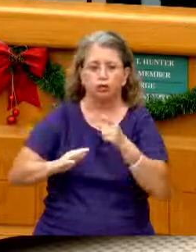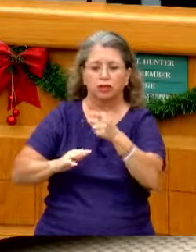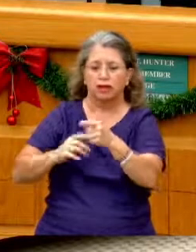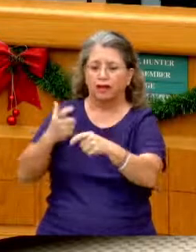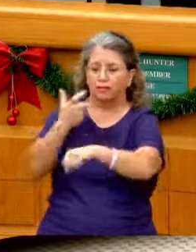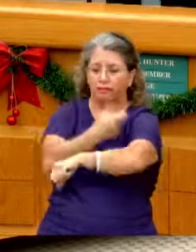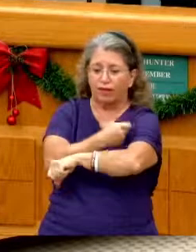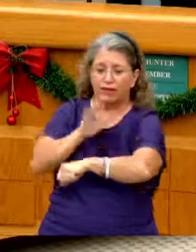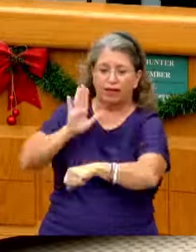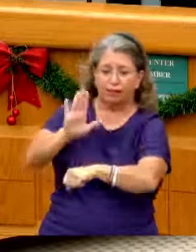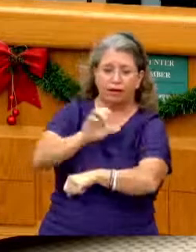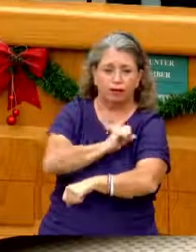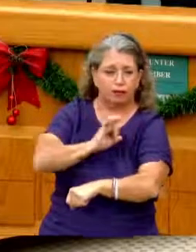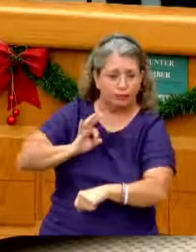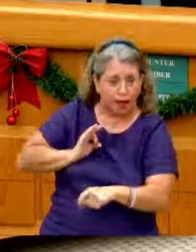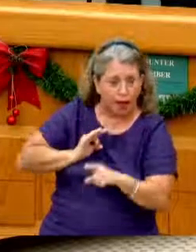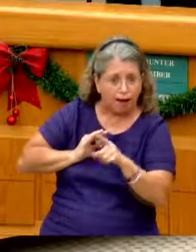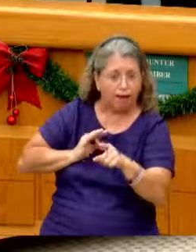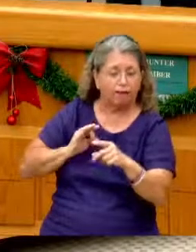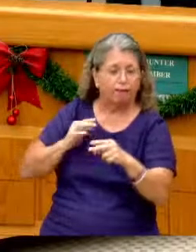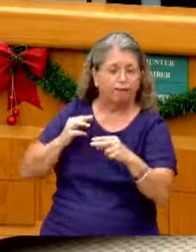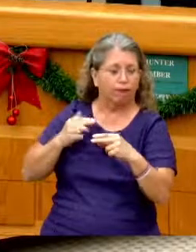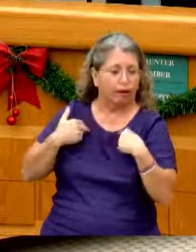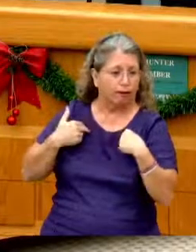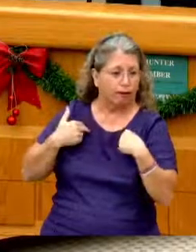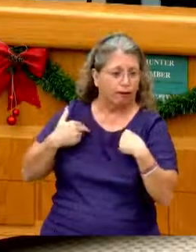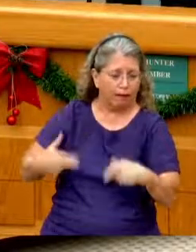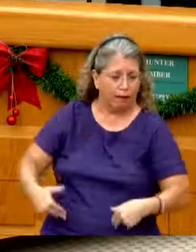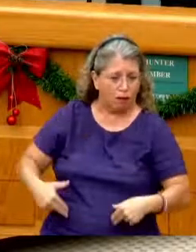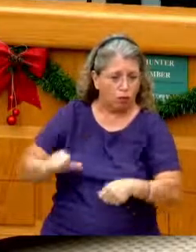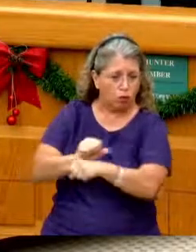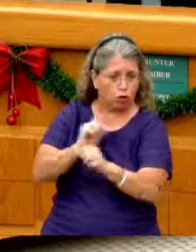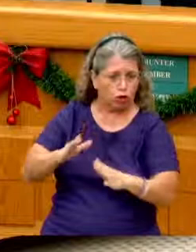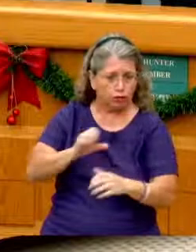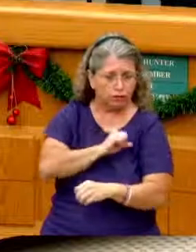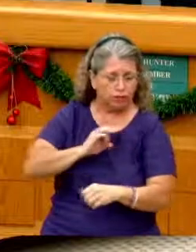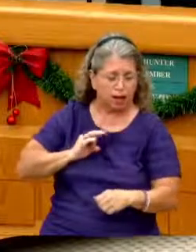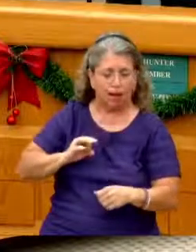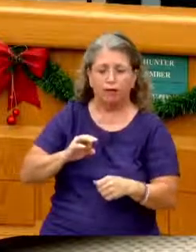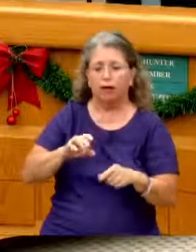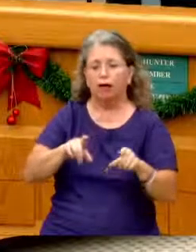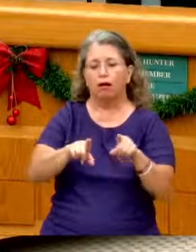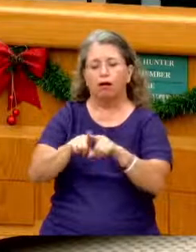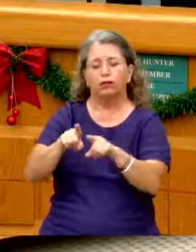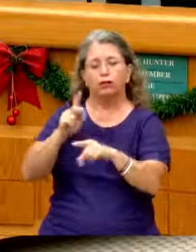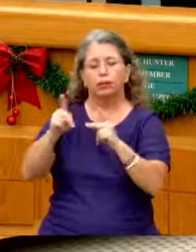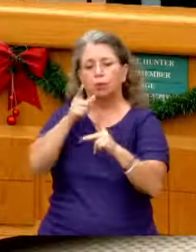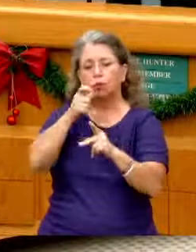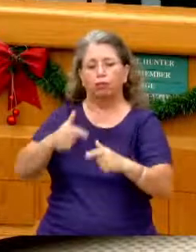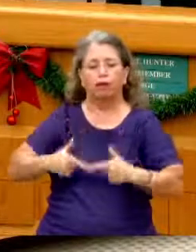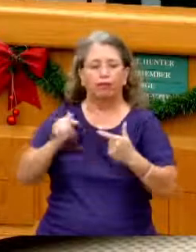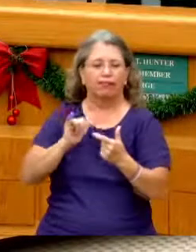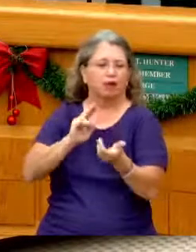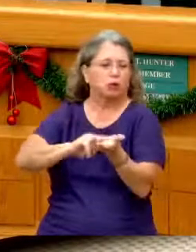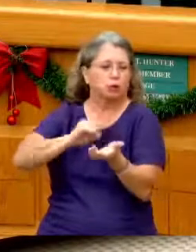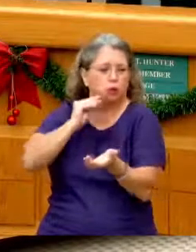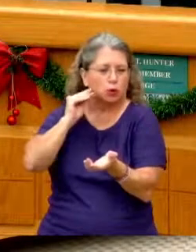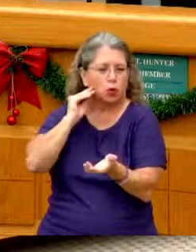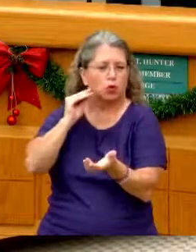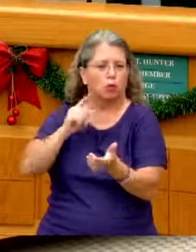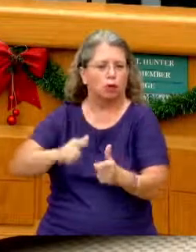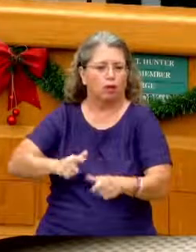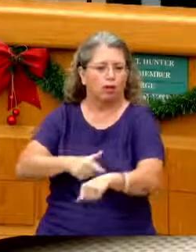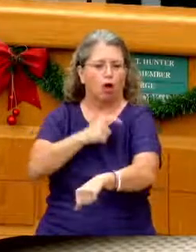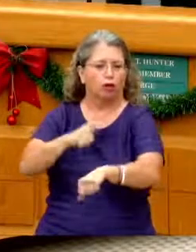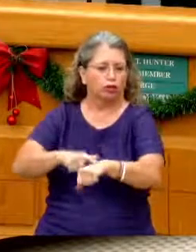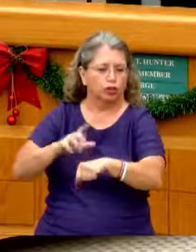as residents who live at these long-term care facilities. So our priority to quickly vaccinate is to ensure that we